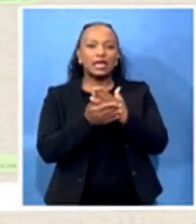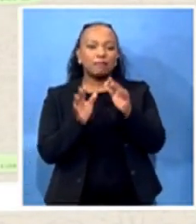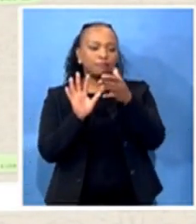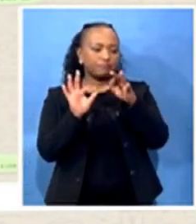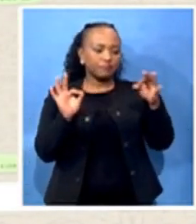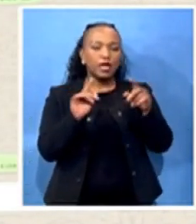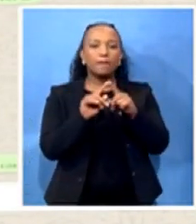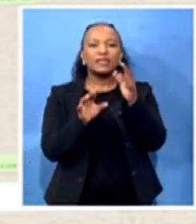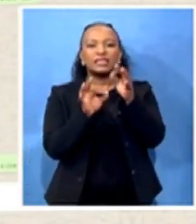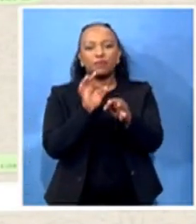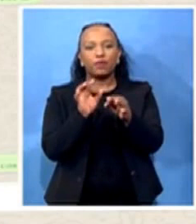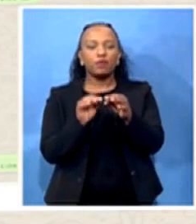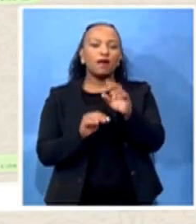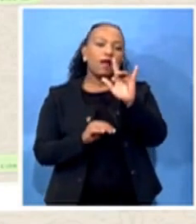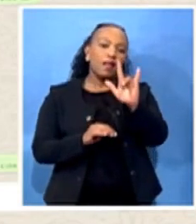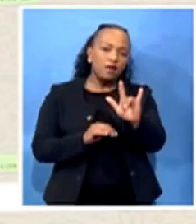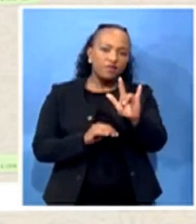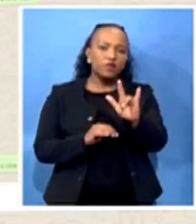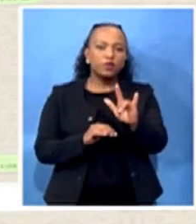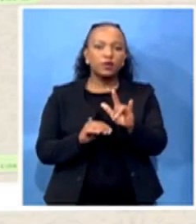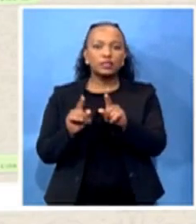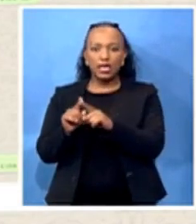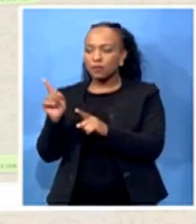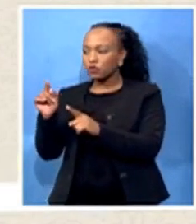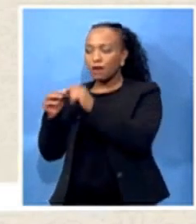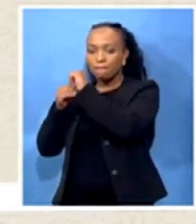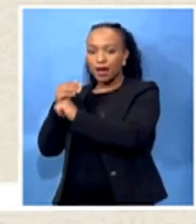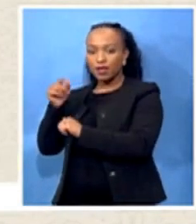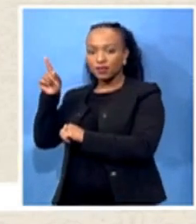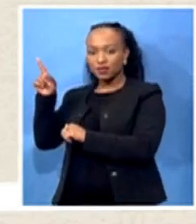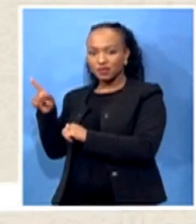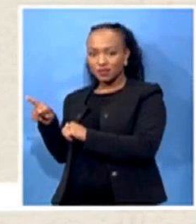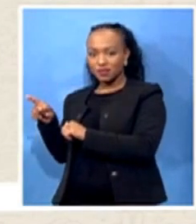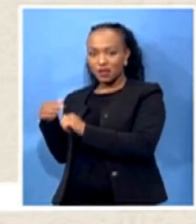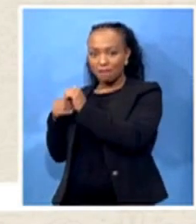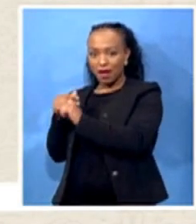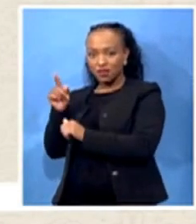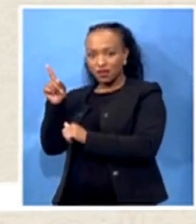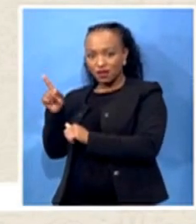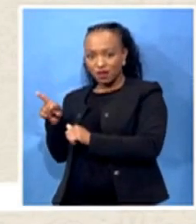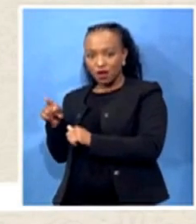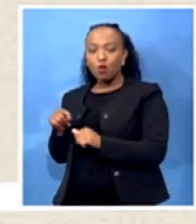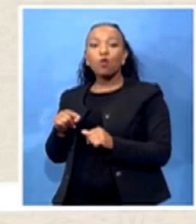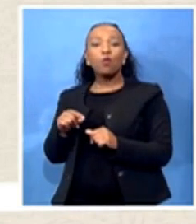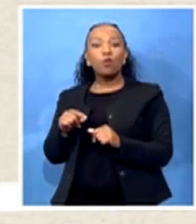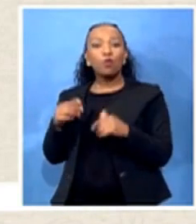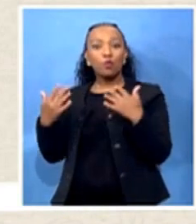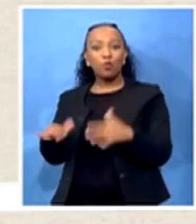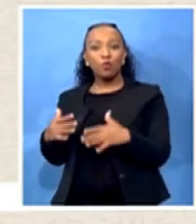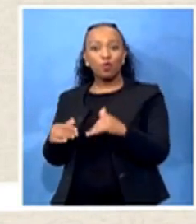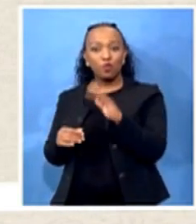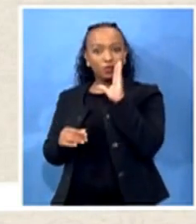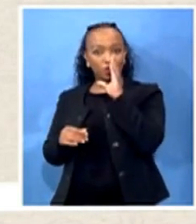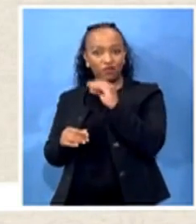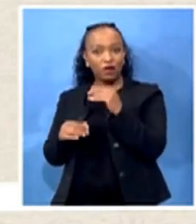there to you go have home, months. or things like that. Yeah. Awesome. And I love the simplicity. You know, as you say, you just need to go